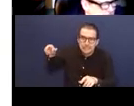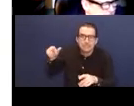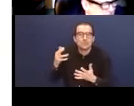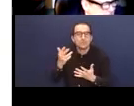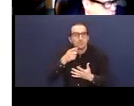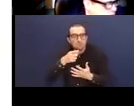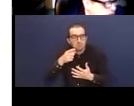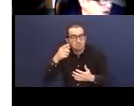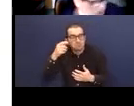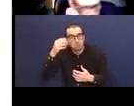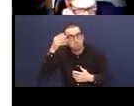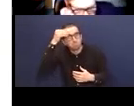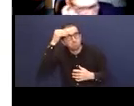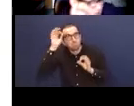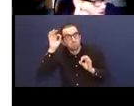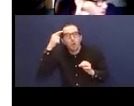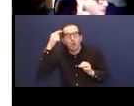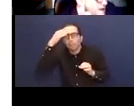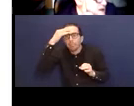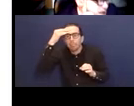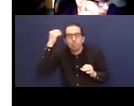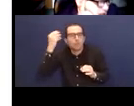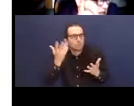example, understanding or being understood by others?